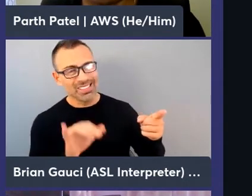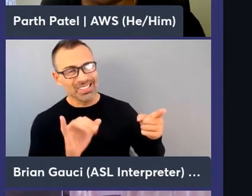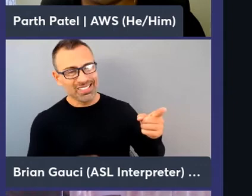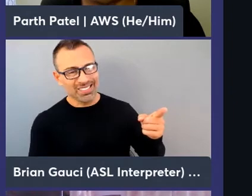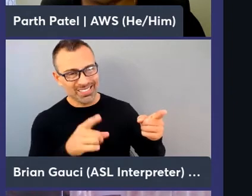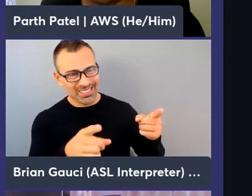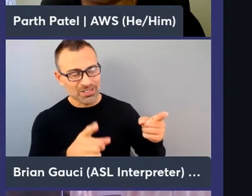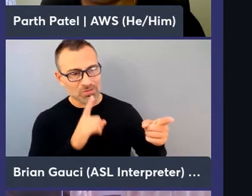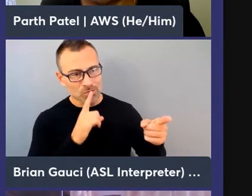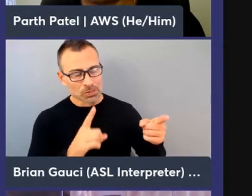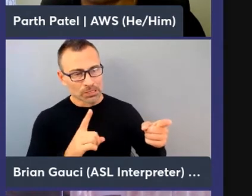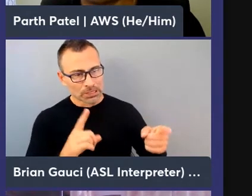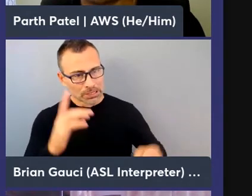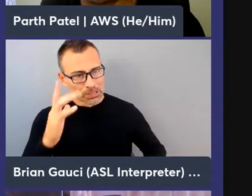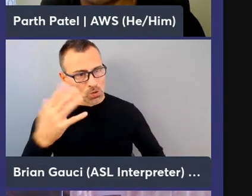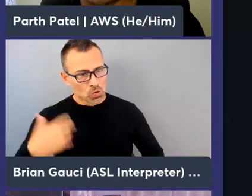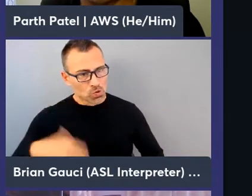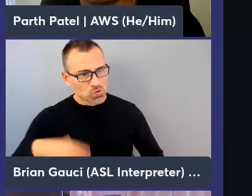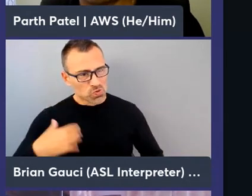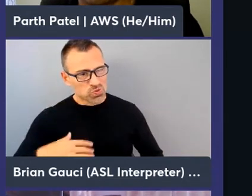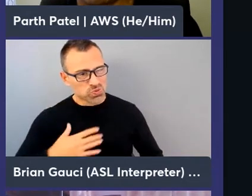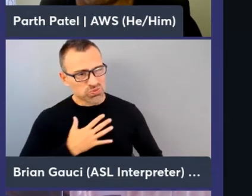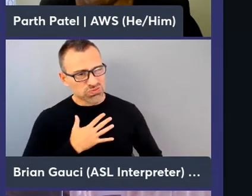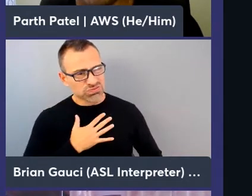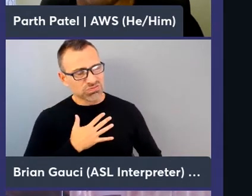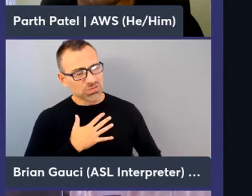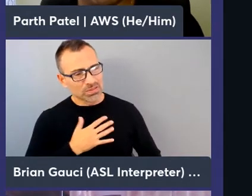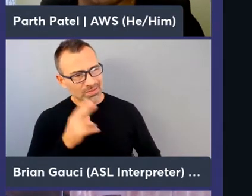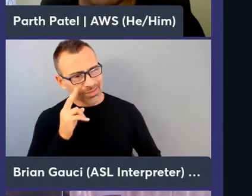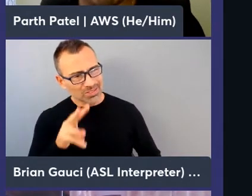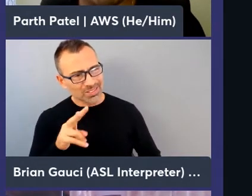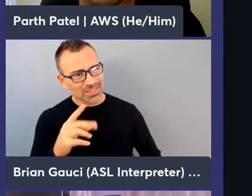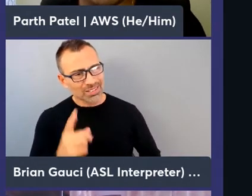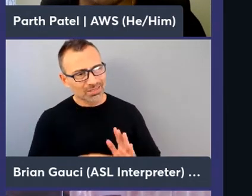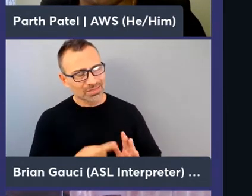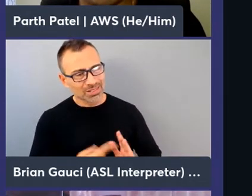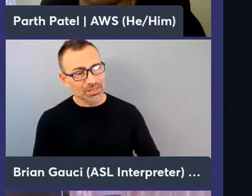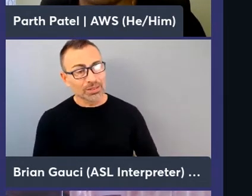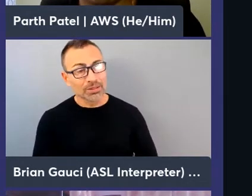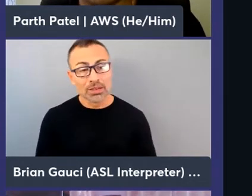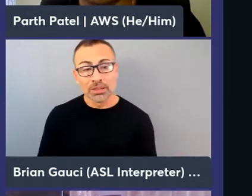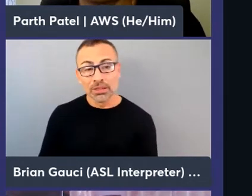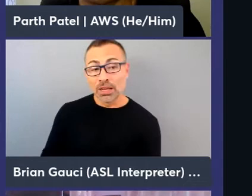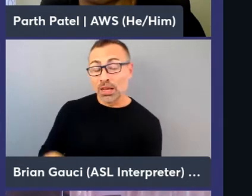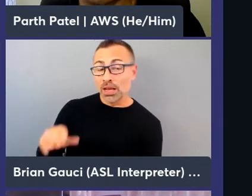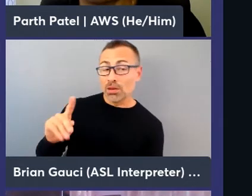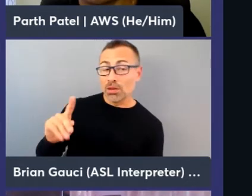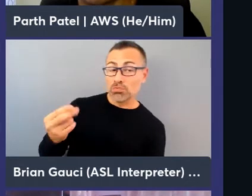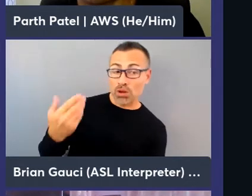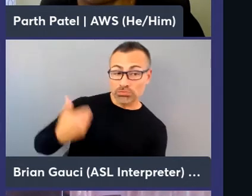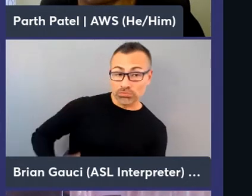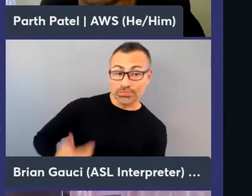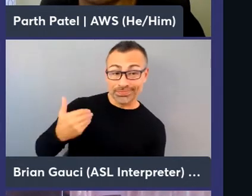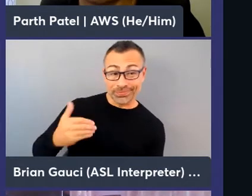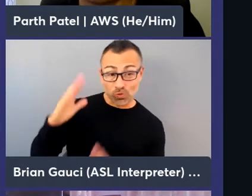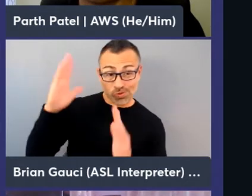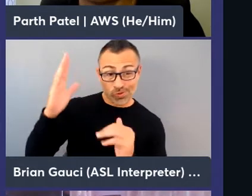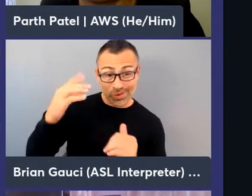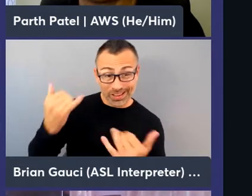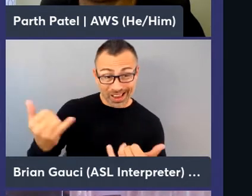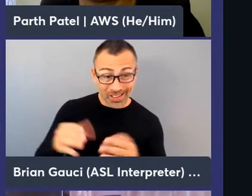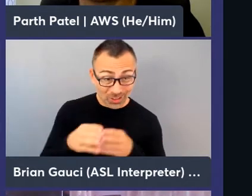But we are hoping that once this data is available for everyone, everybody can try out and find out that how we can help our